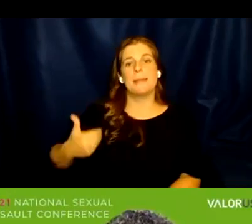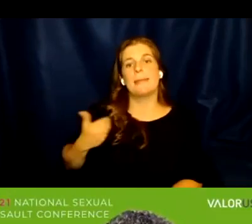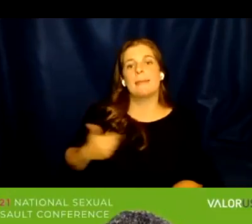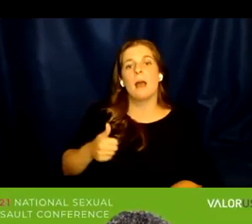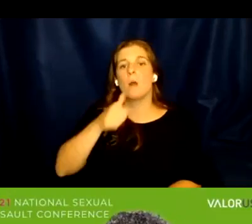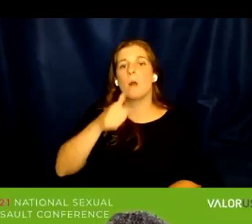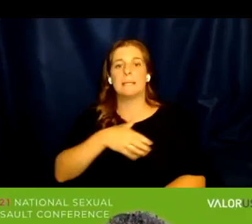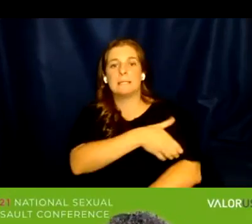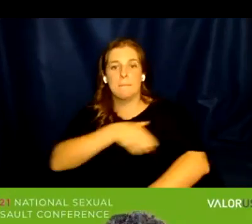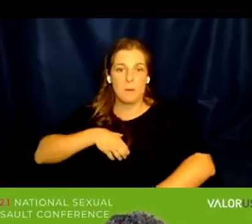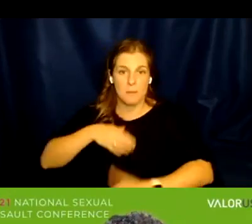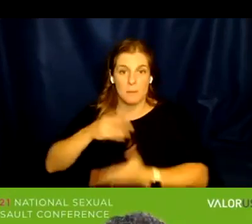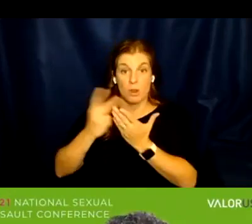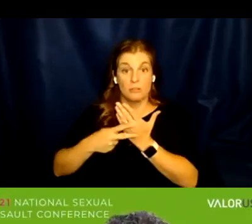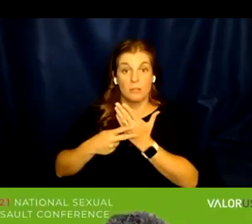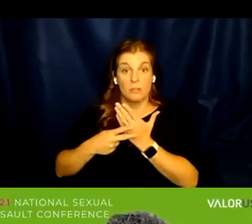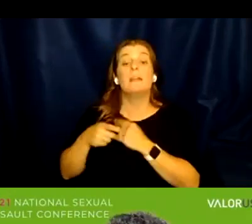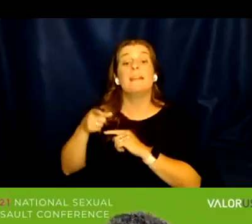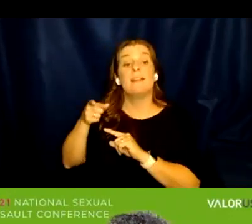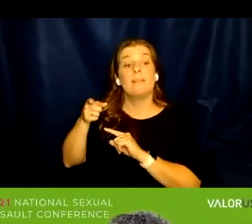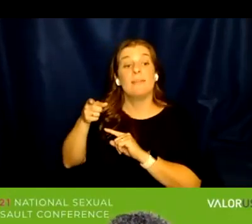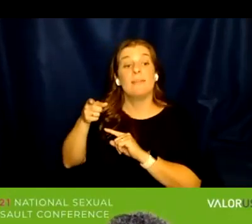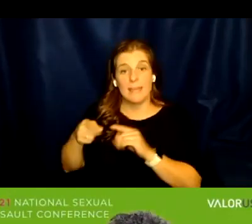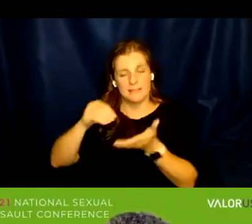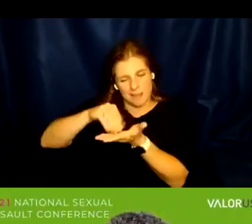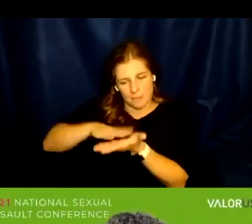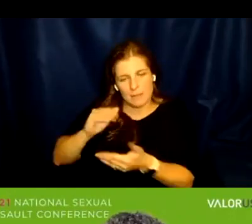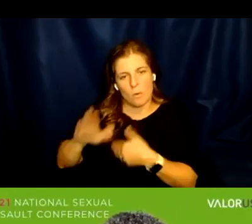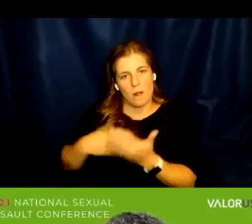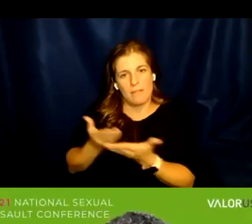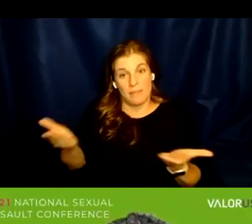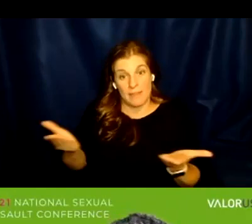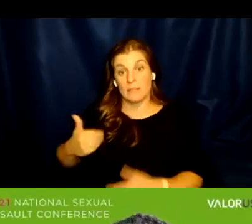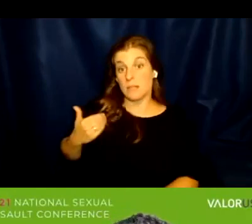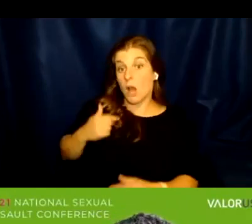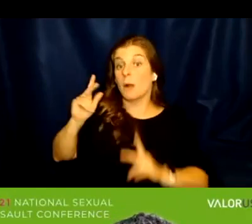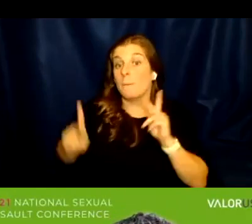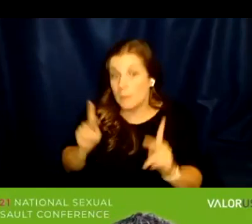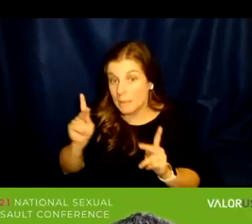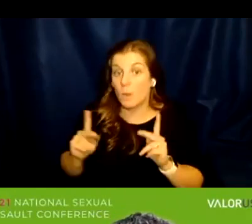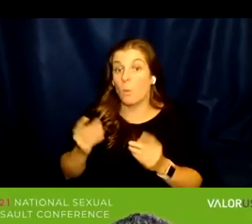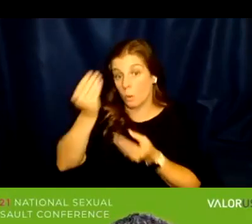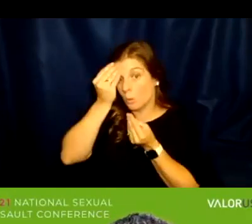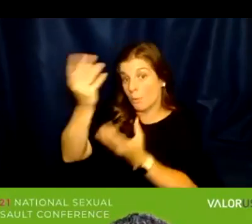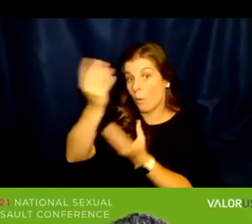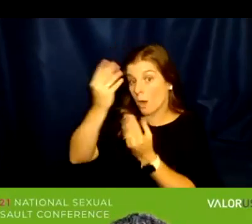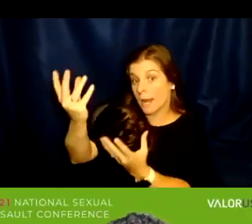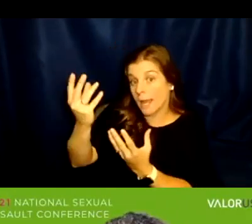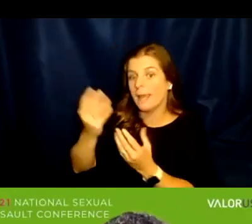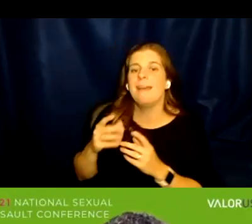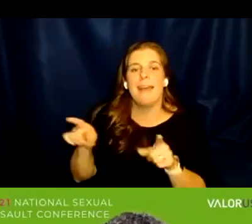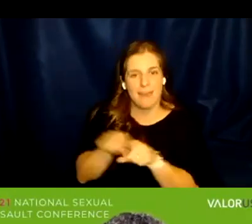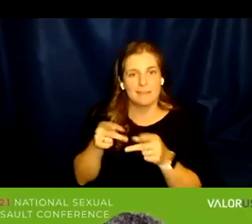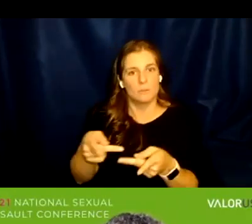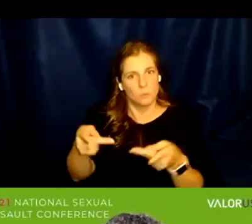Project, who documented the things that young people were reporting, young people in the sex trades were reporting as sources of violence